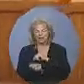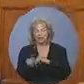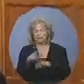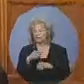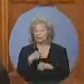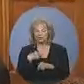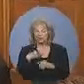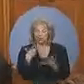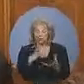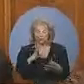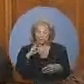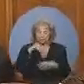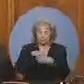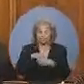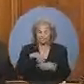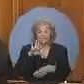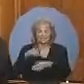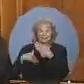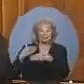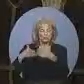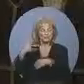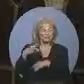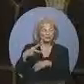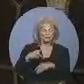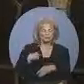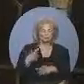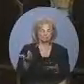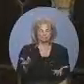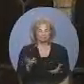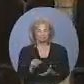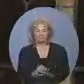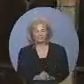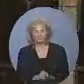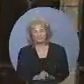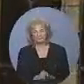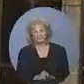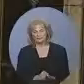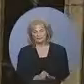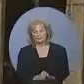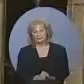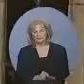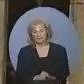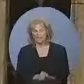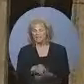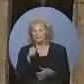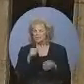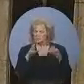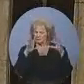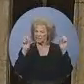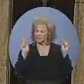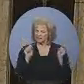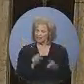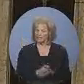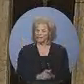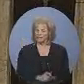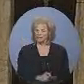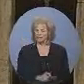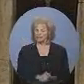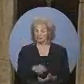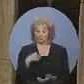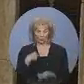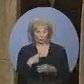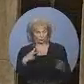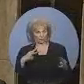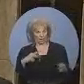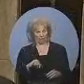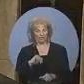The Honourable Member for Kimmons, James Bay. Thank you, Mr. Speaker. Well, like most members of Parliament, I'm very proud of the hard-working police on